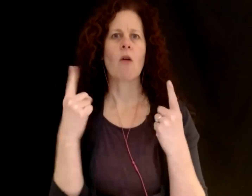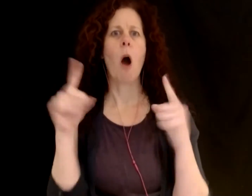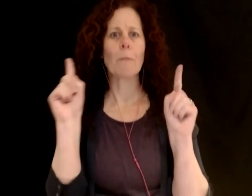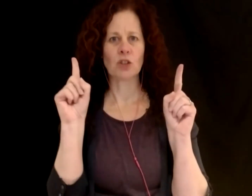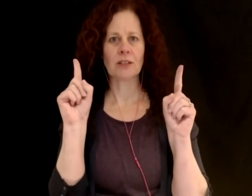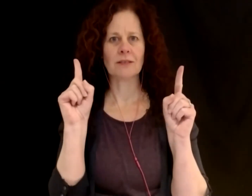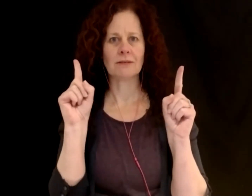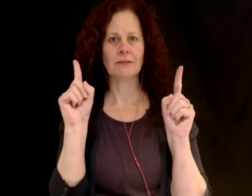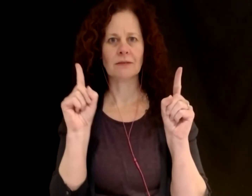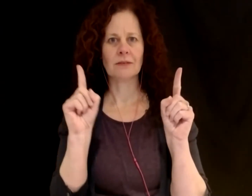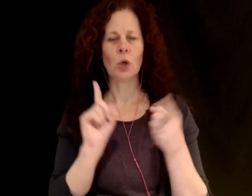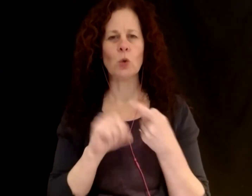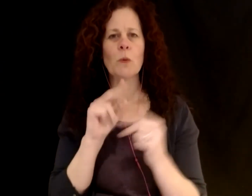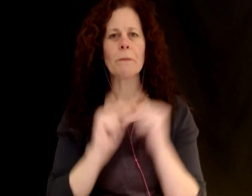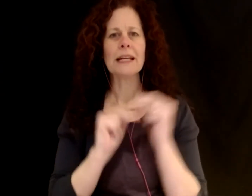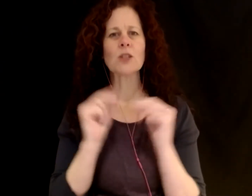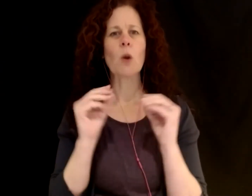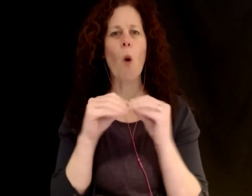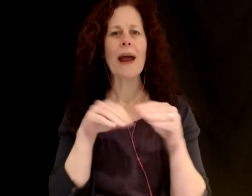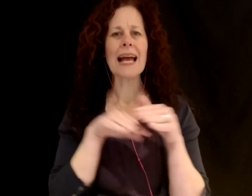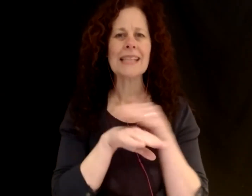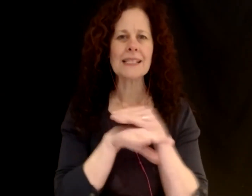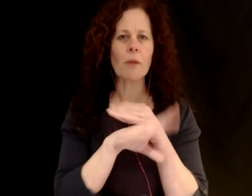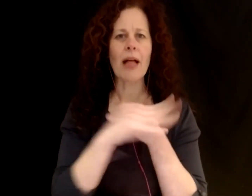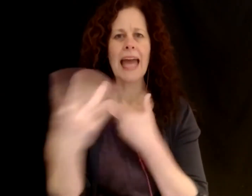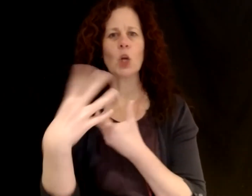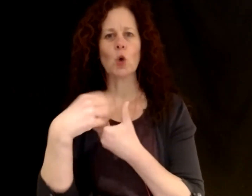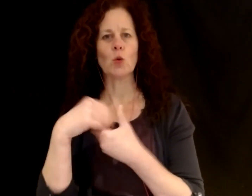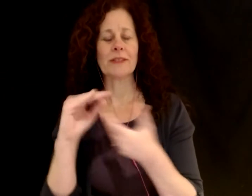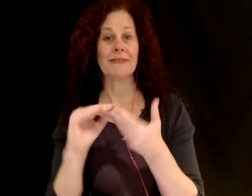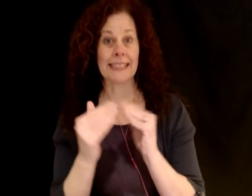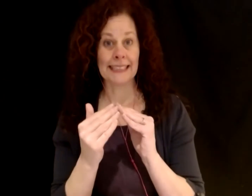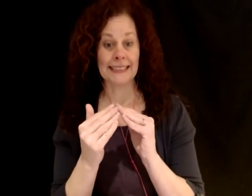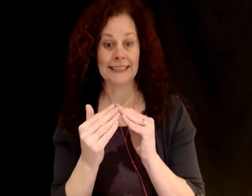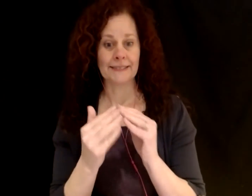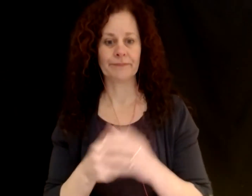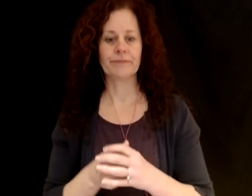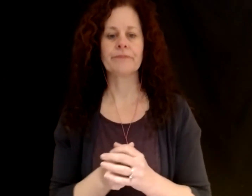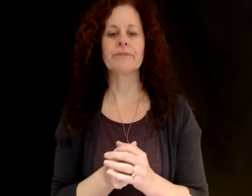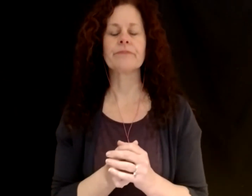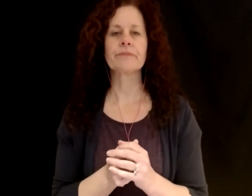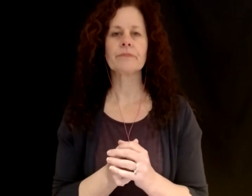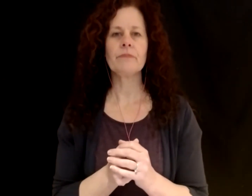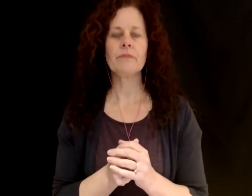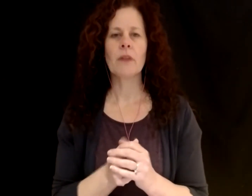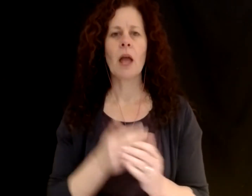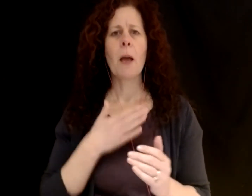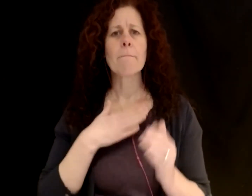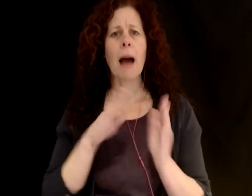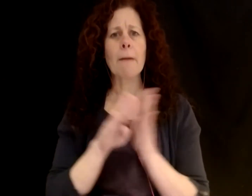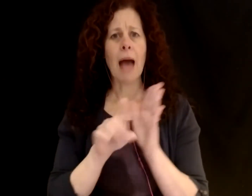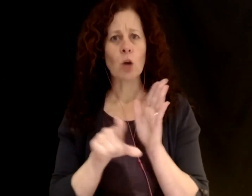more accessible and inclusive cities? My background so for the folks that